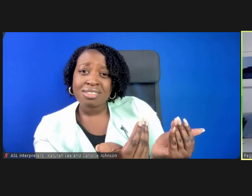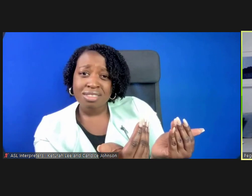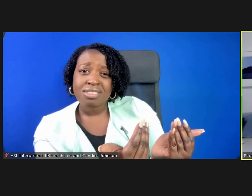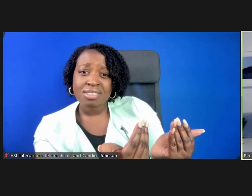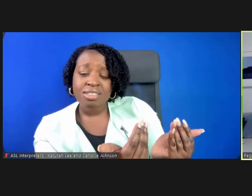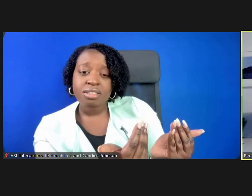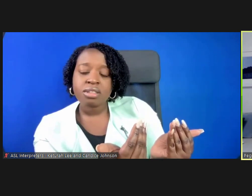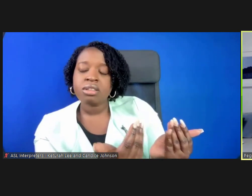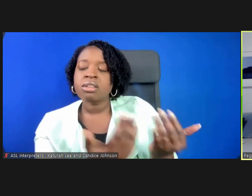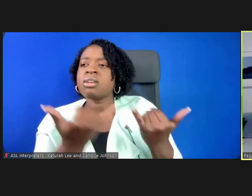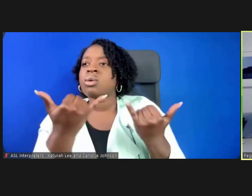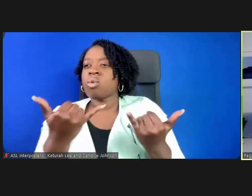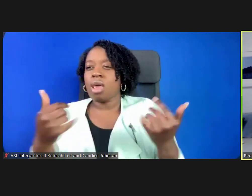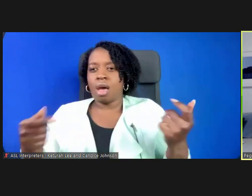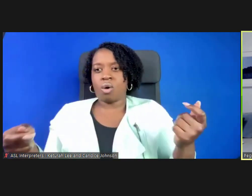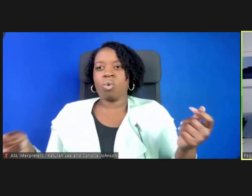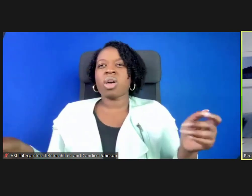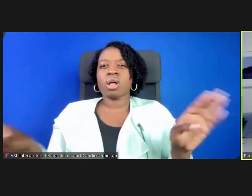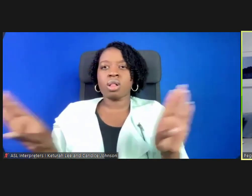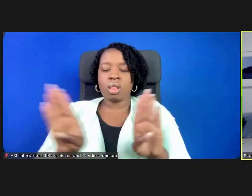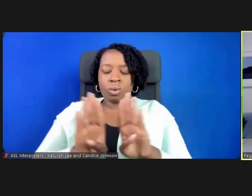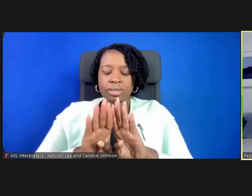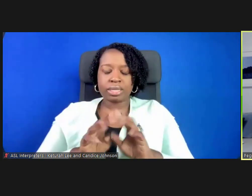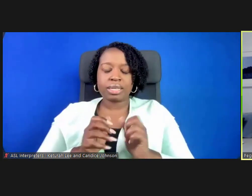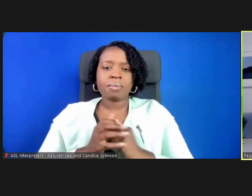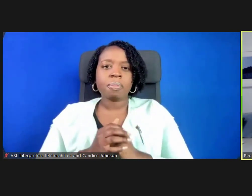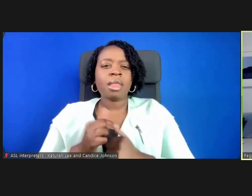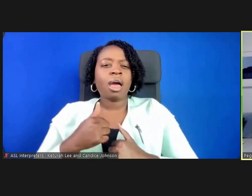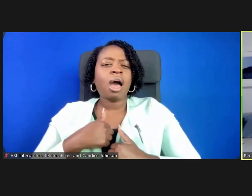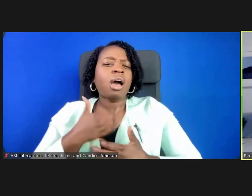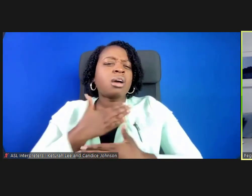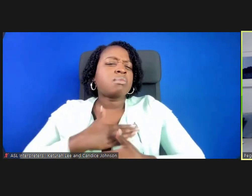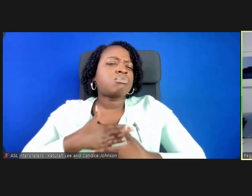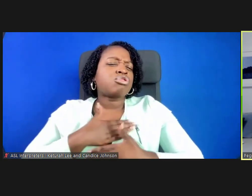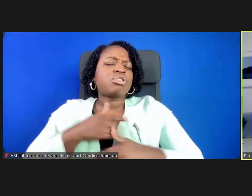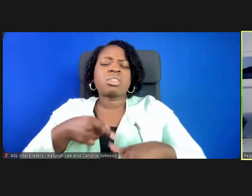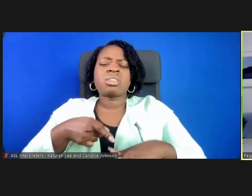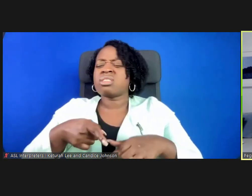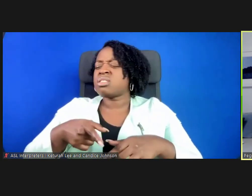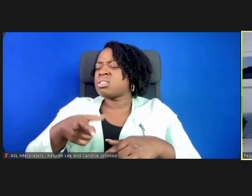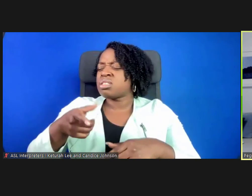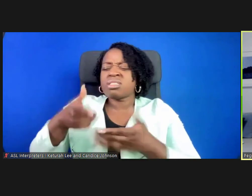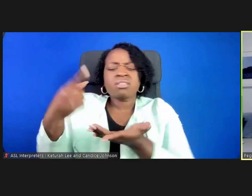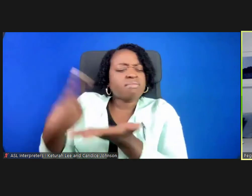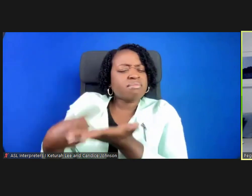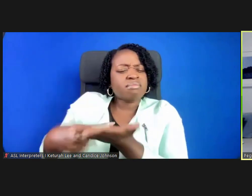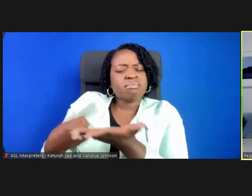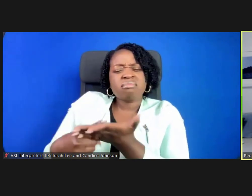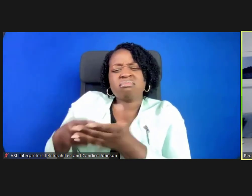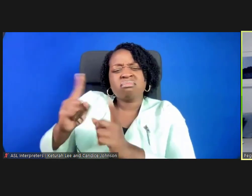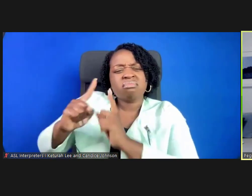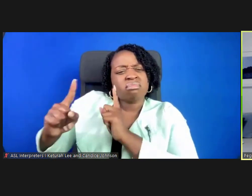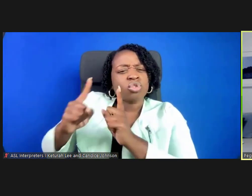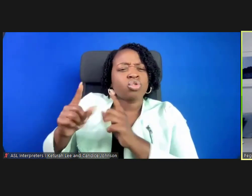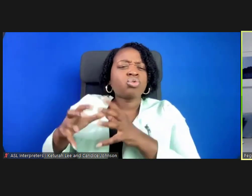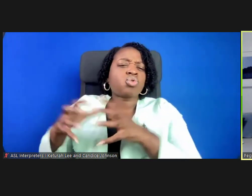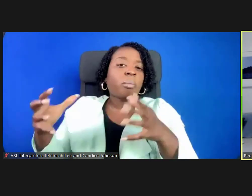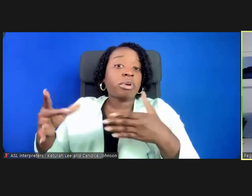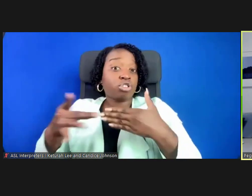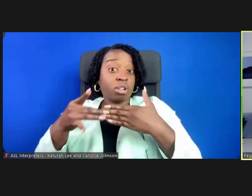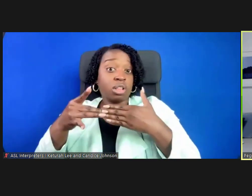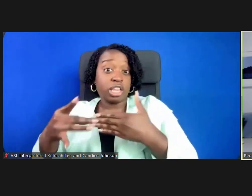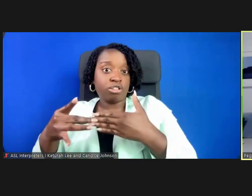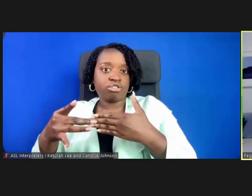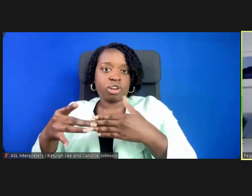in closing, I appreciate so much this conversation and the leadership shown by our